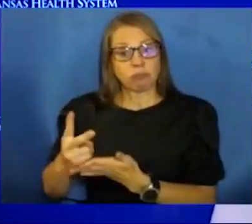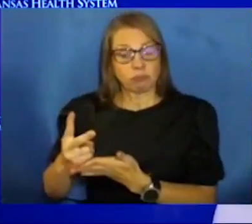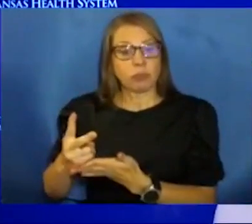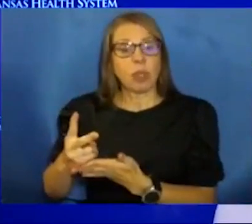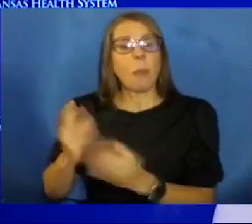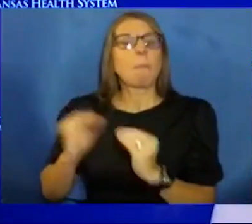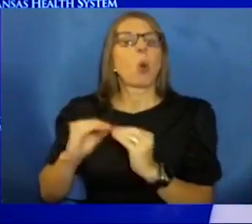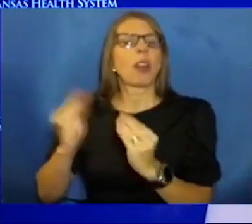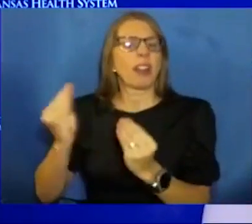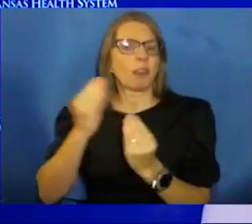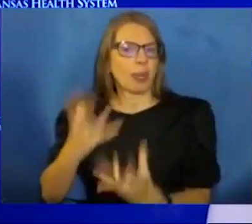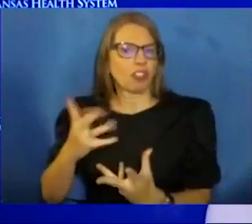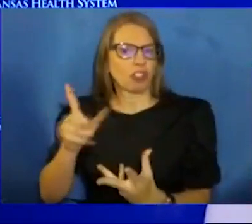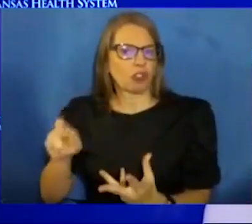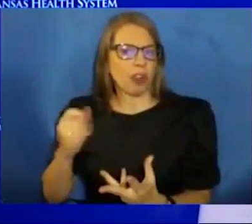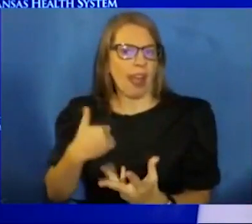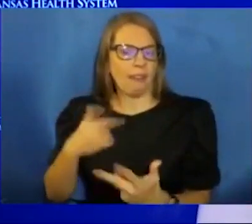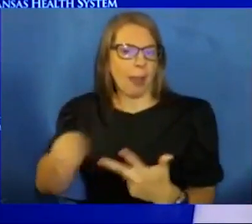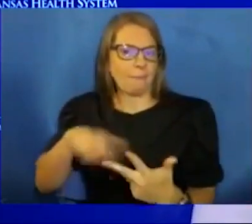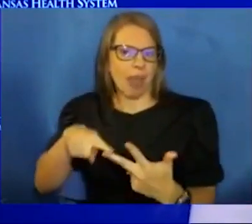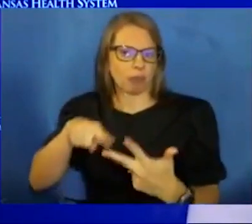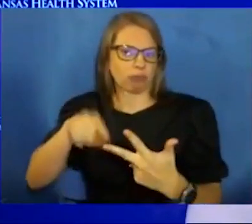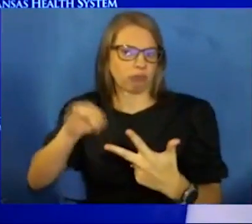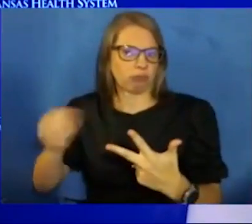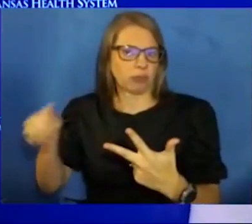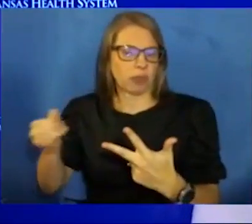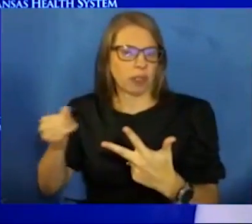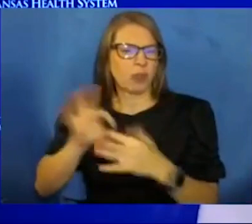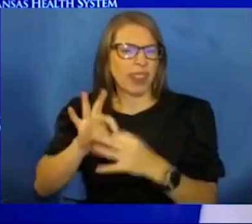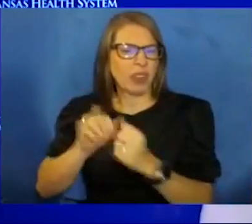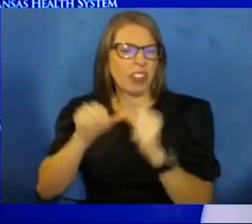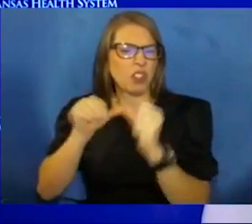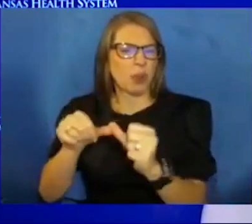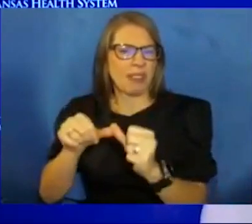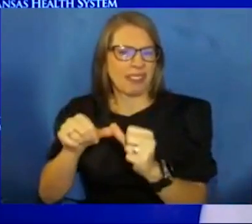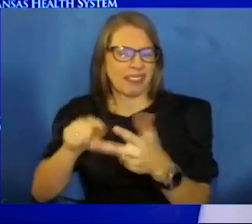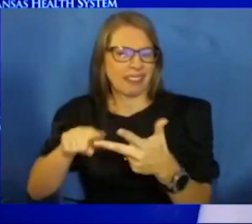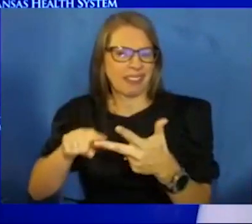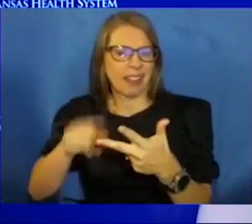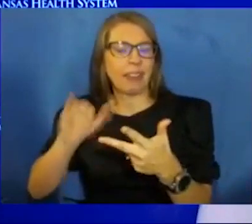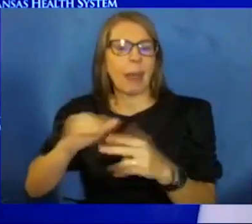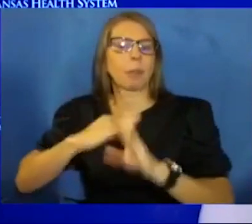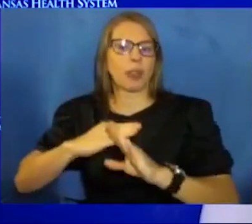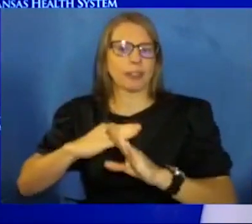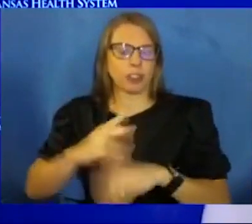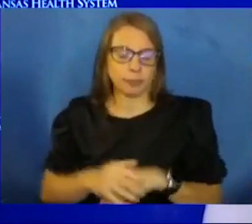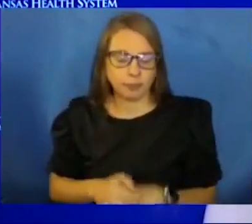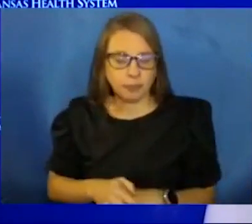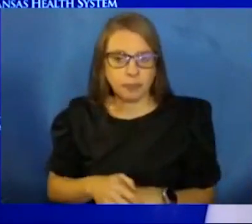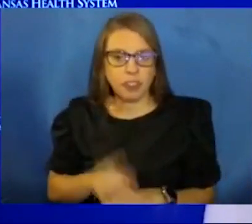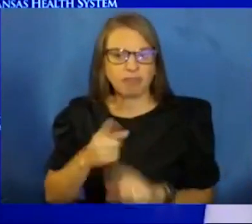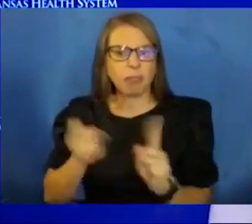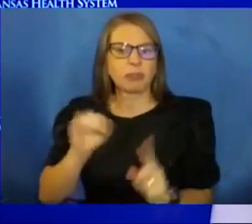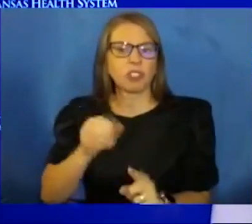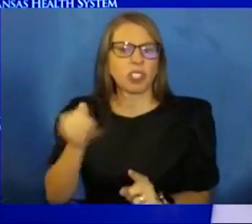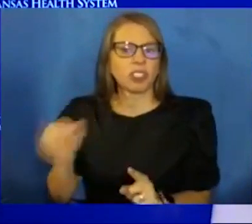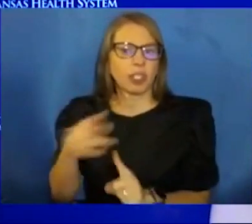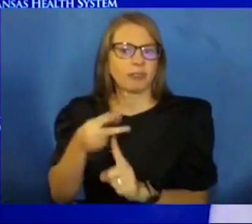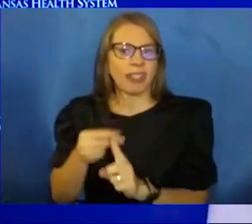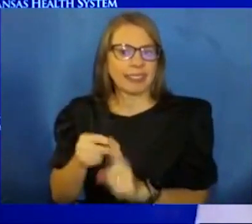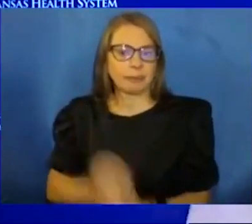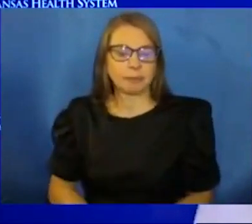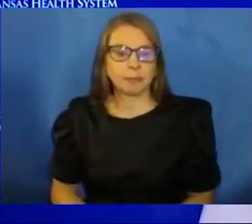that, especially looking at durability of that protection that Johnson & Johnson vaccine provides. So the question